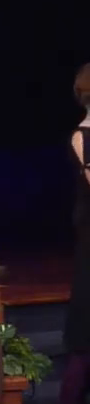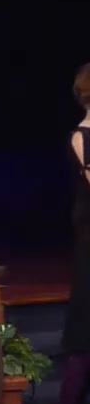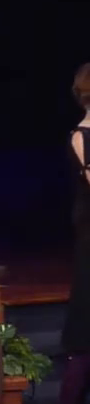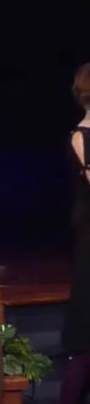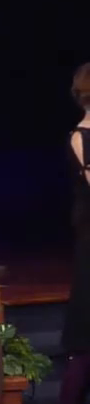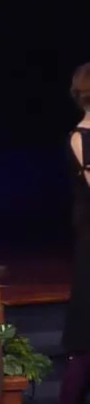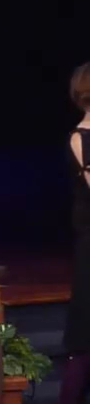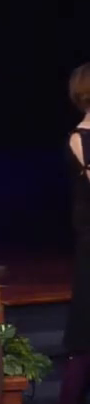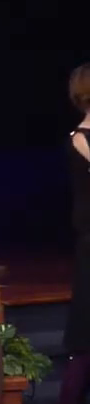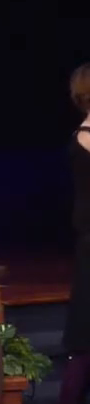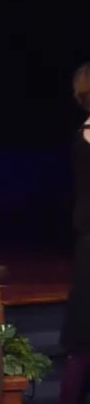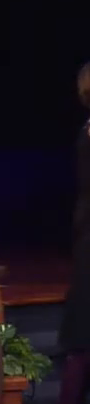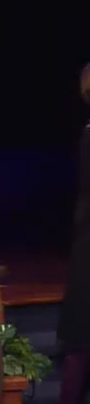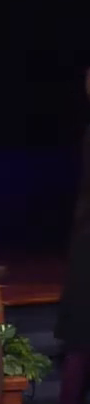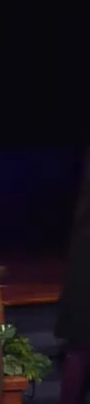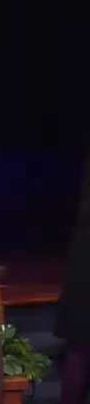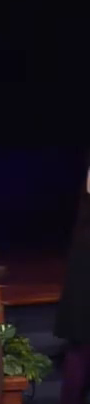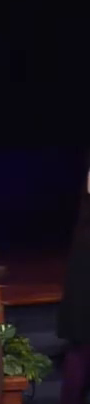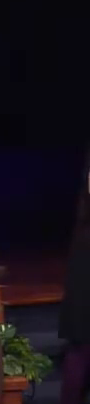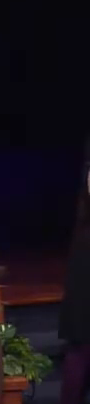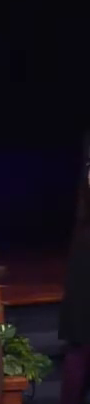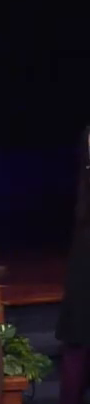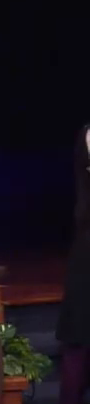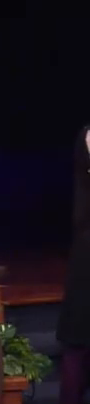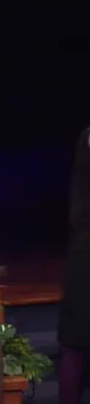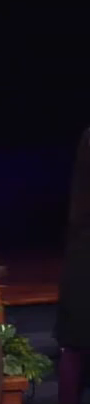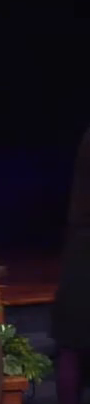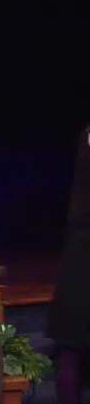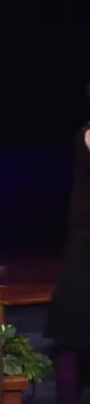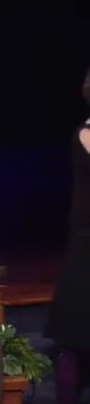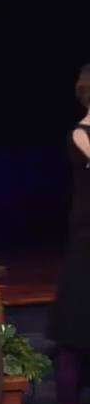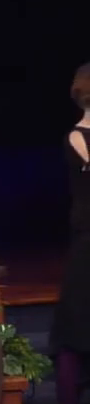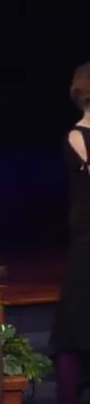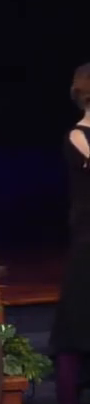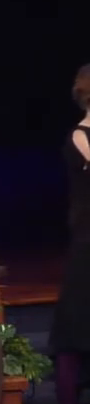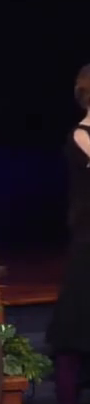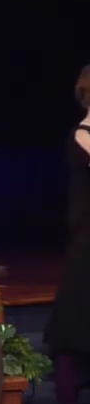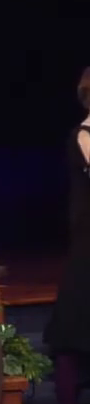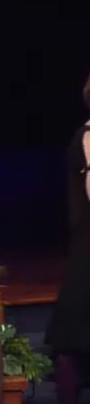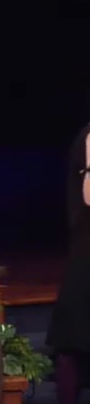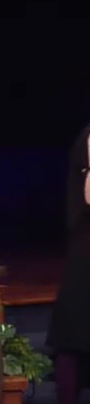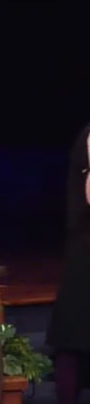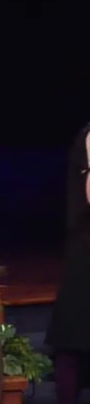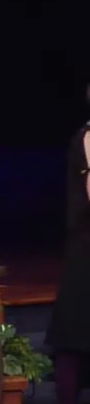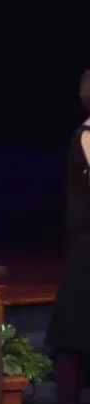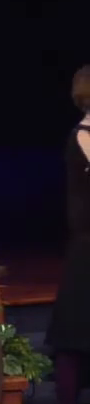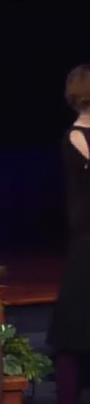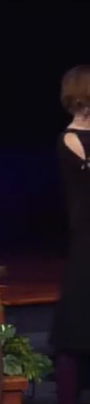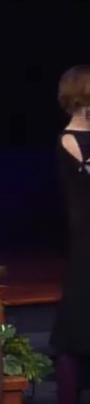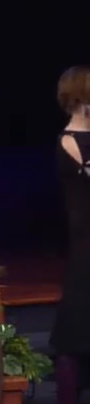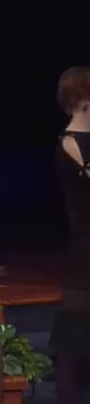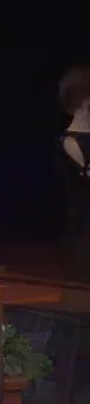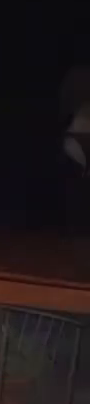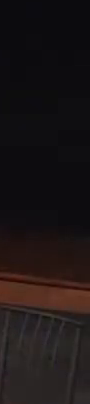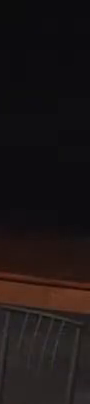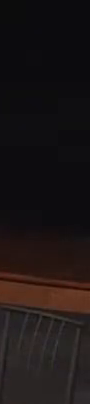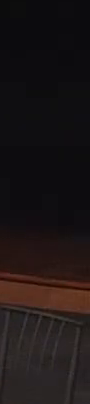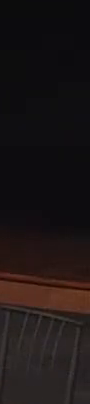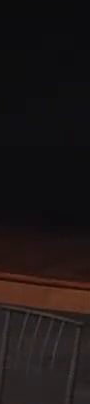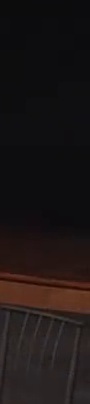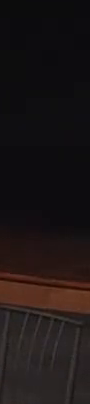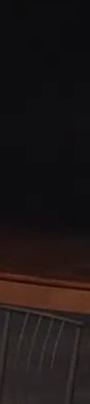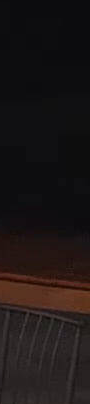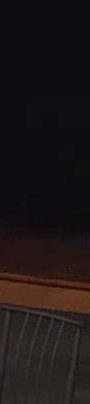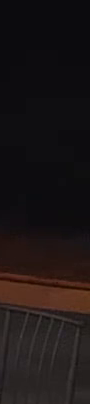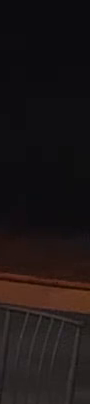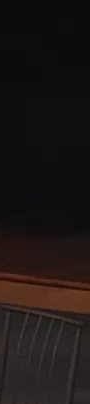you chime in. You share from your own experience. You put in your own 2 cents. There's people